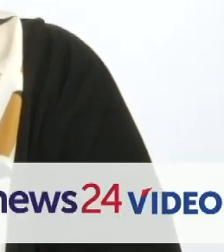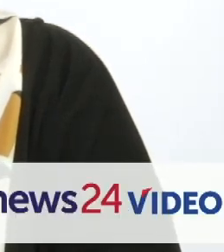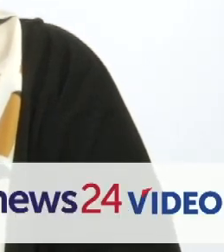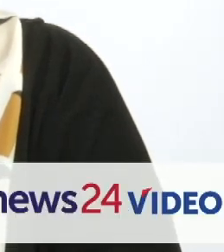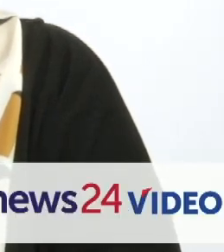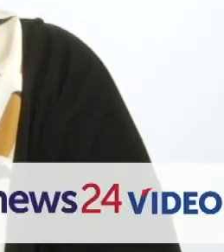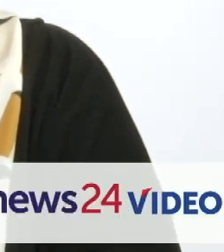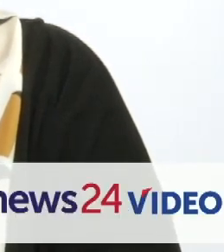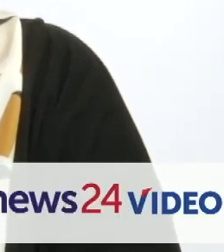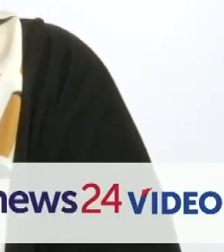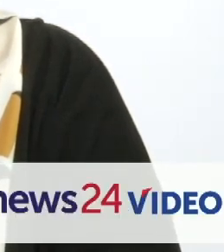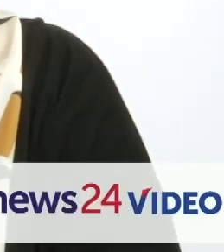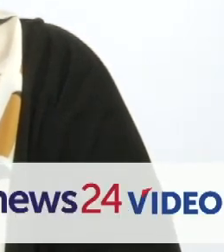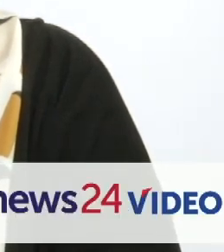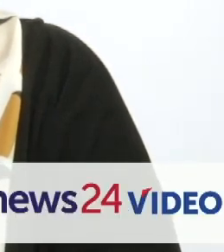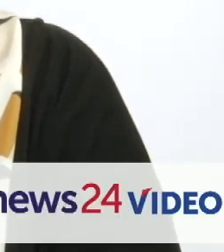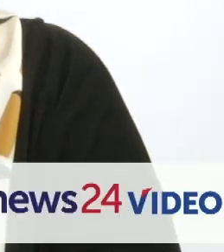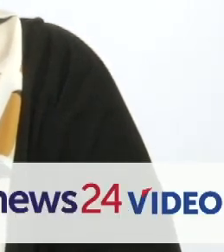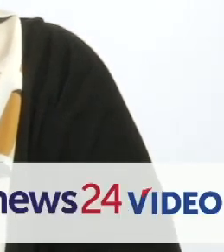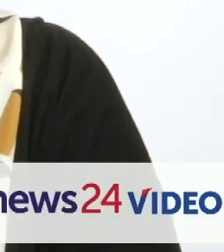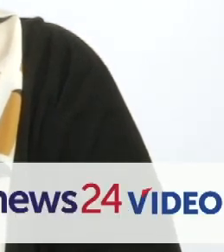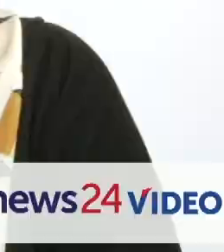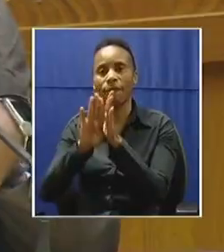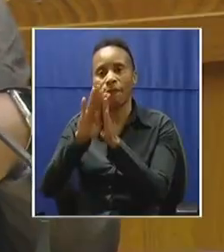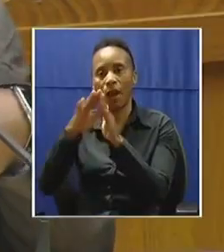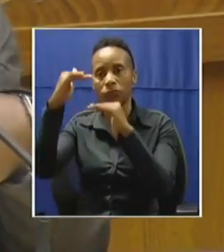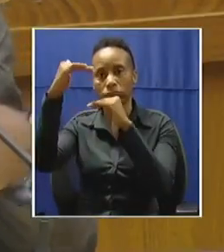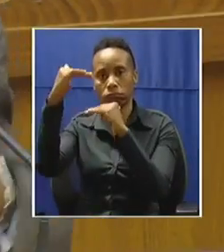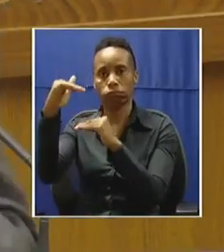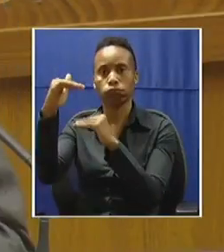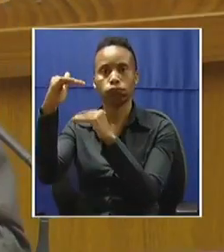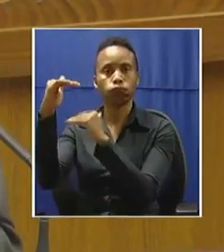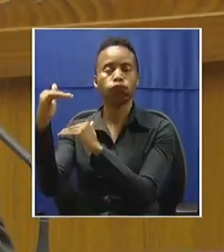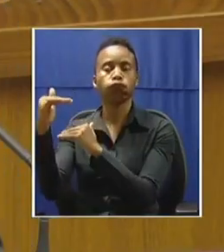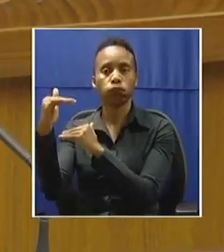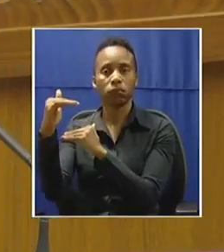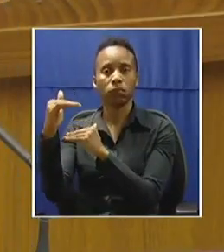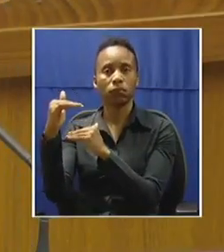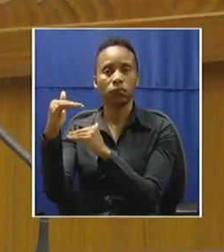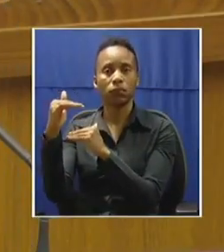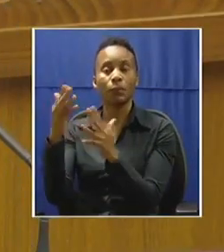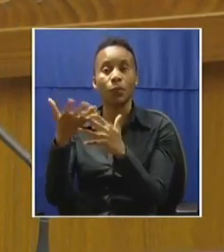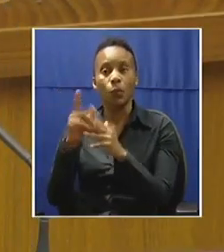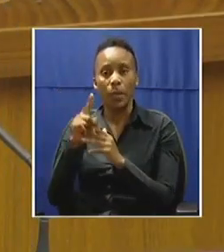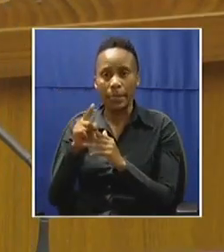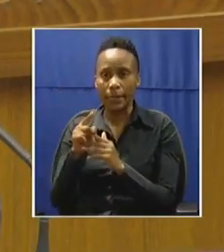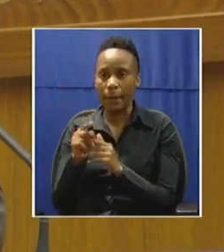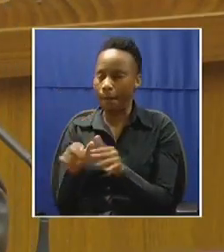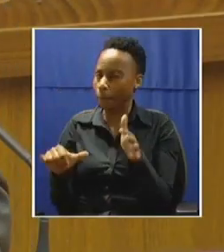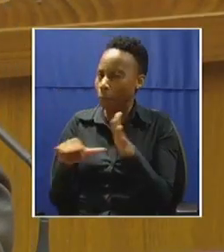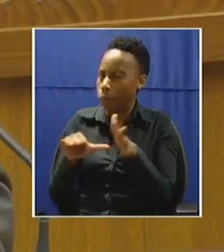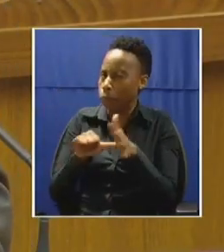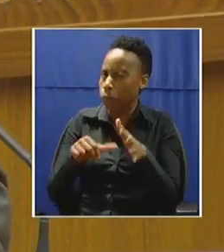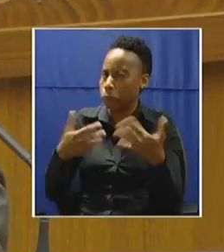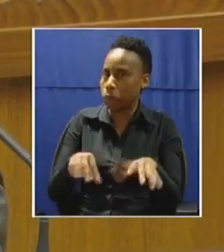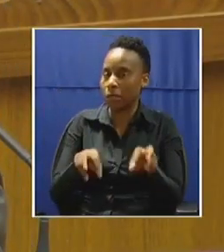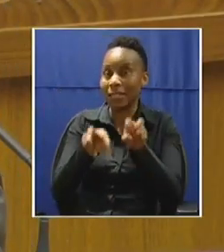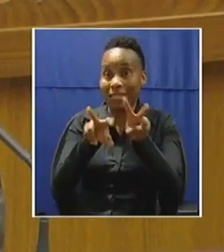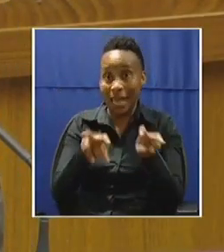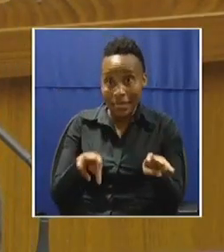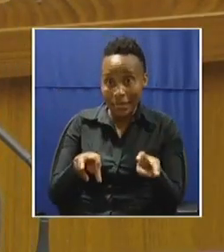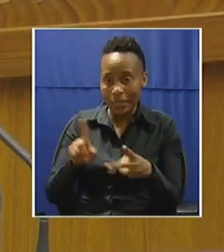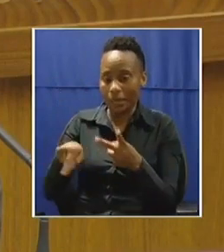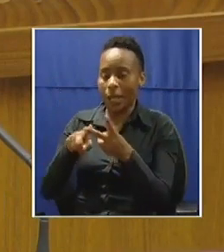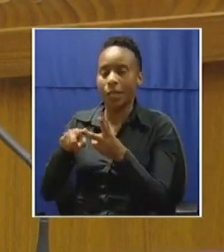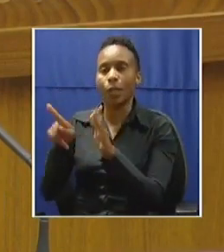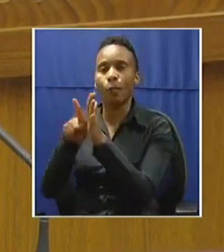hope, though normally we don't put much hope on Treasury because most of them are consecutive.